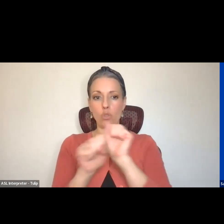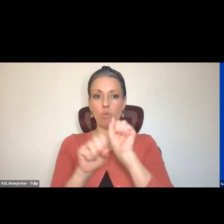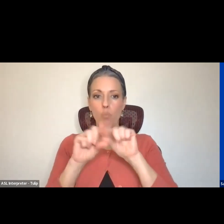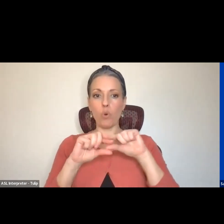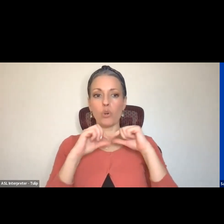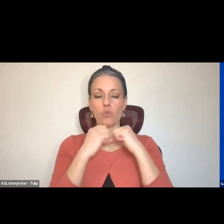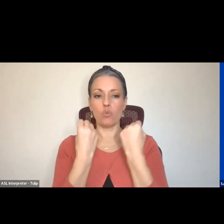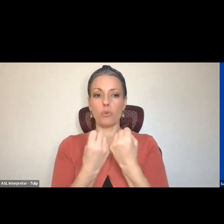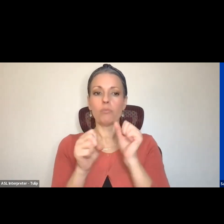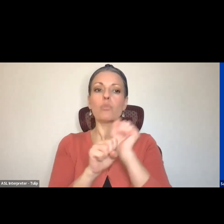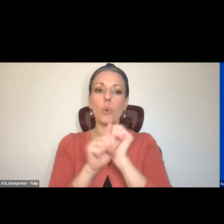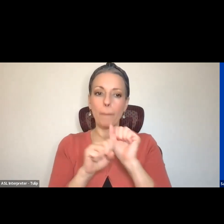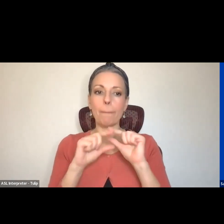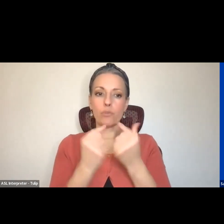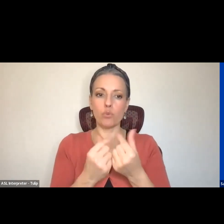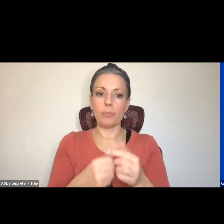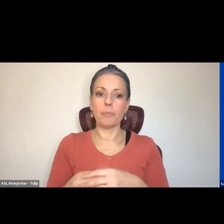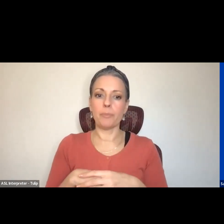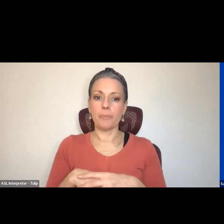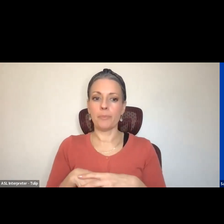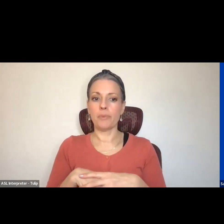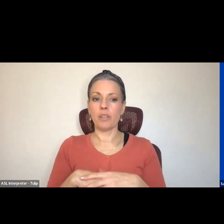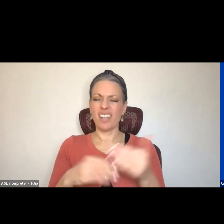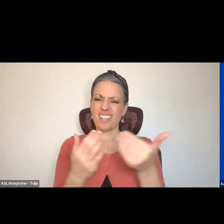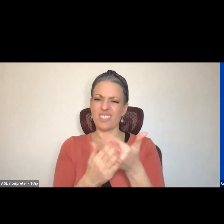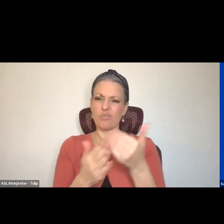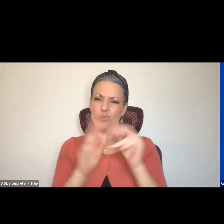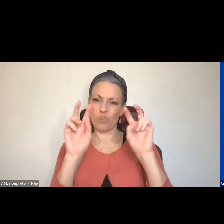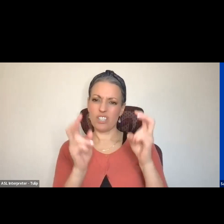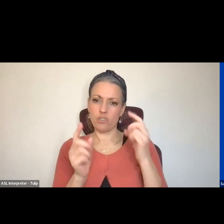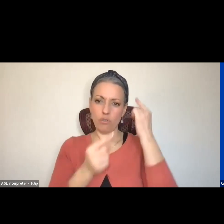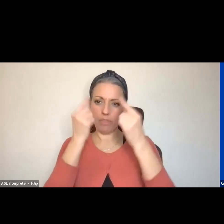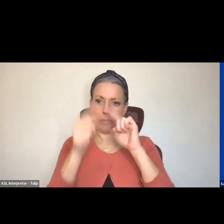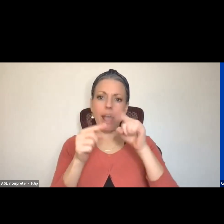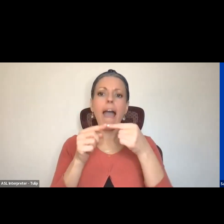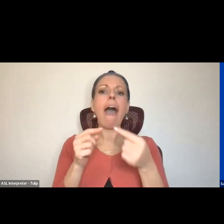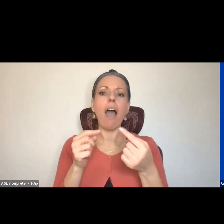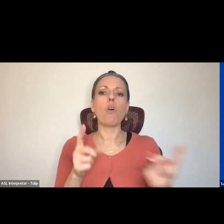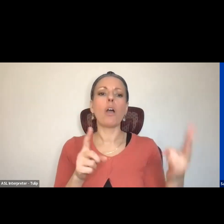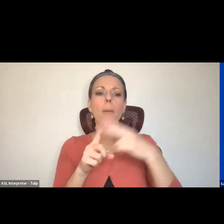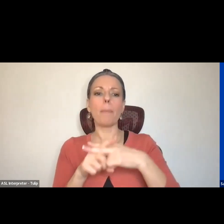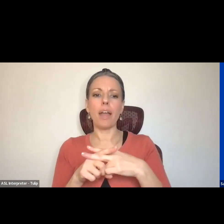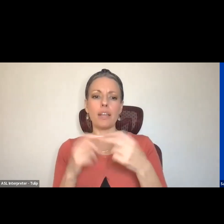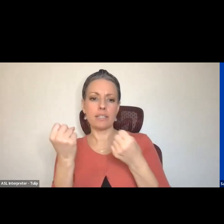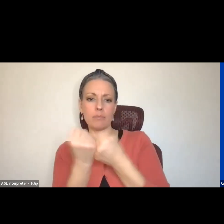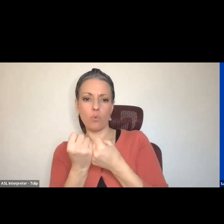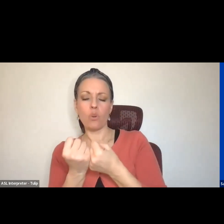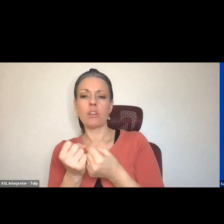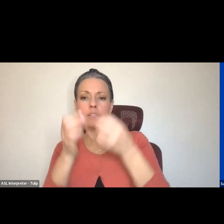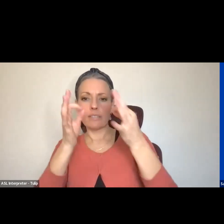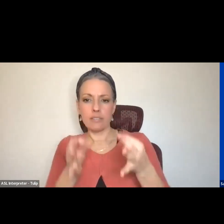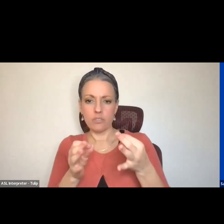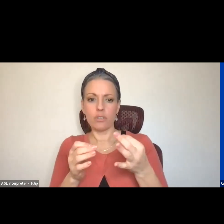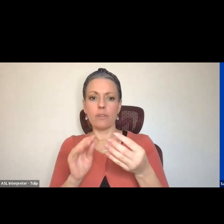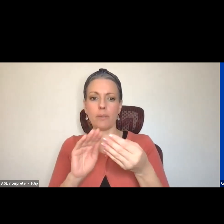is a very nuanced issue when you think about how you apply the concept of supported decision-making across